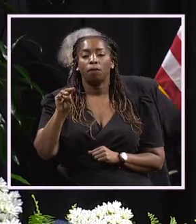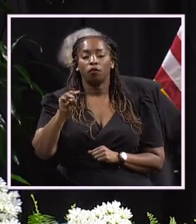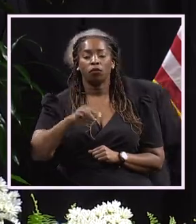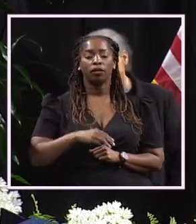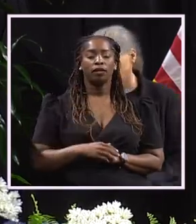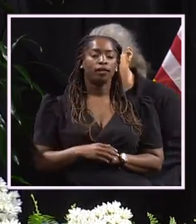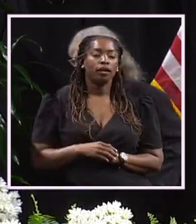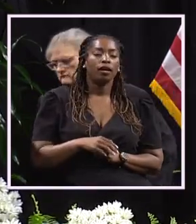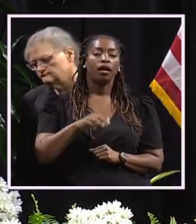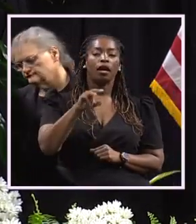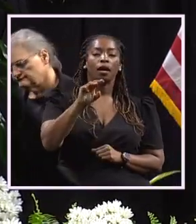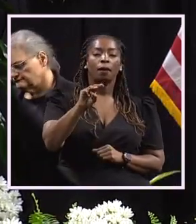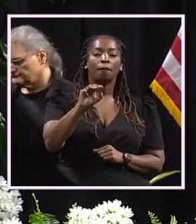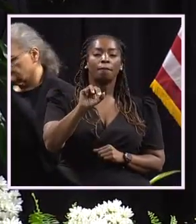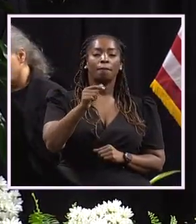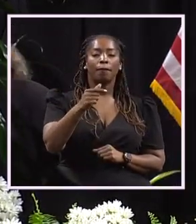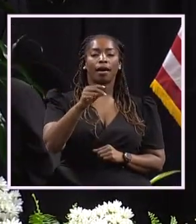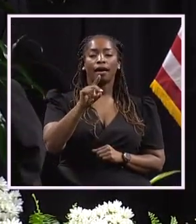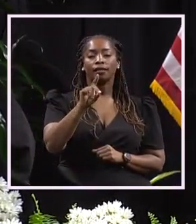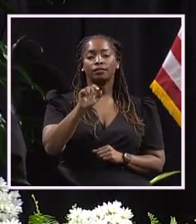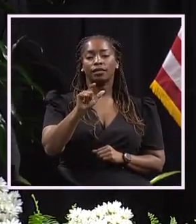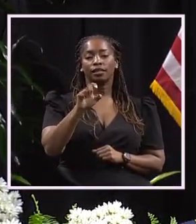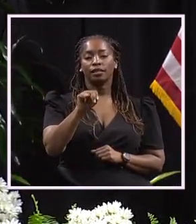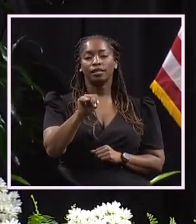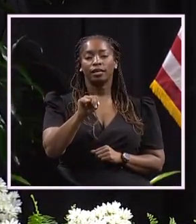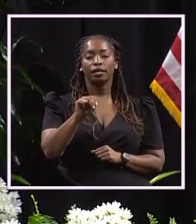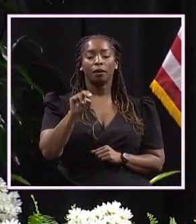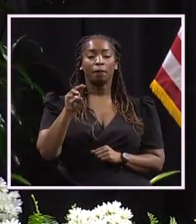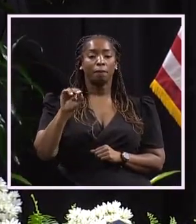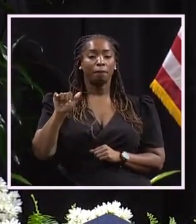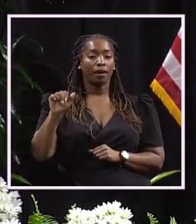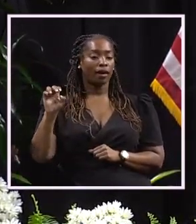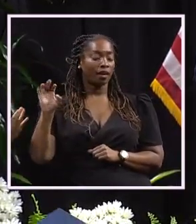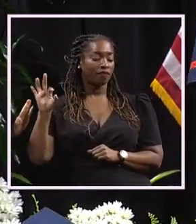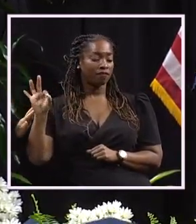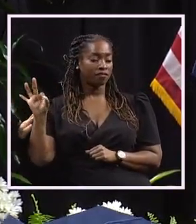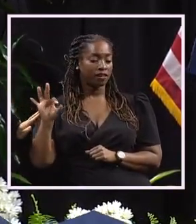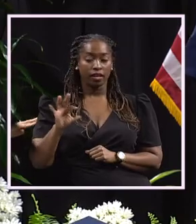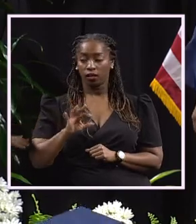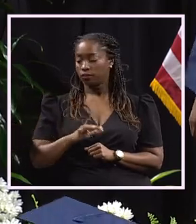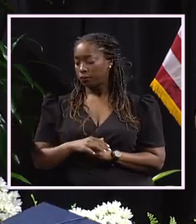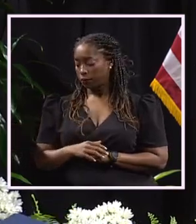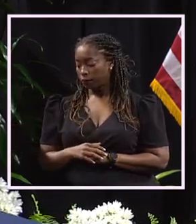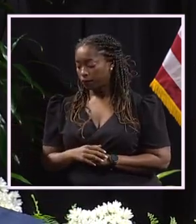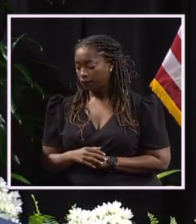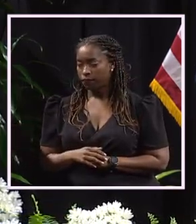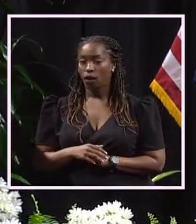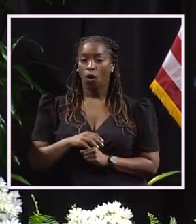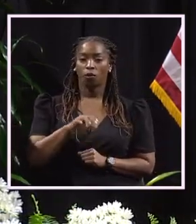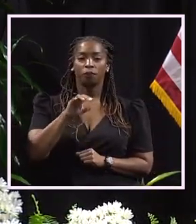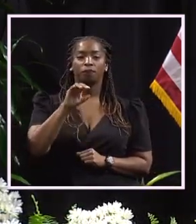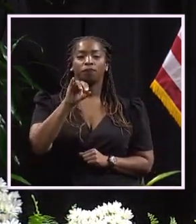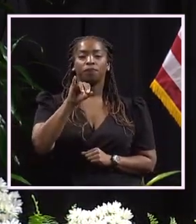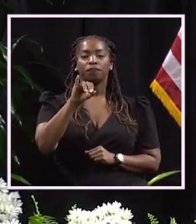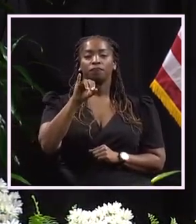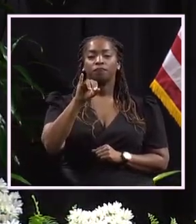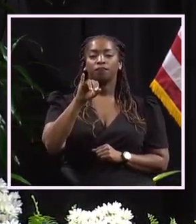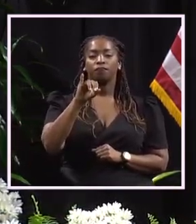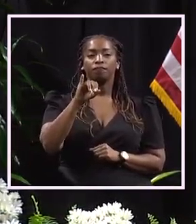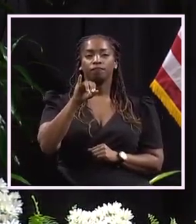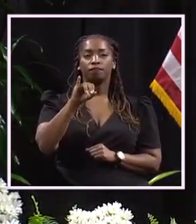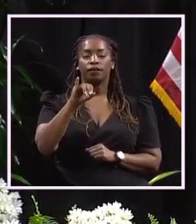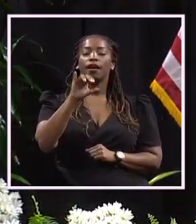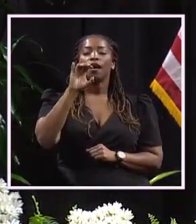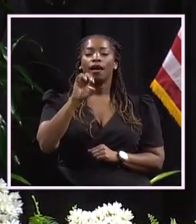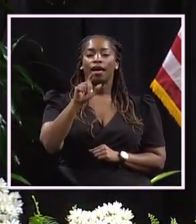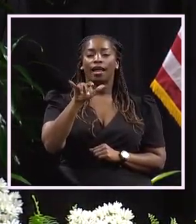Magdalene May Flynn. Lotus Dijonet Johnson. Jose Esquivel Perez.